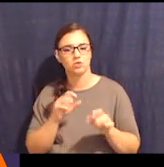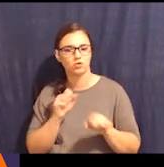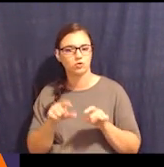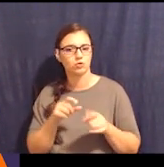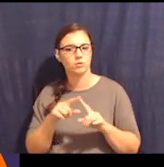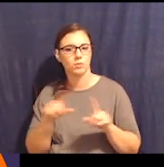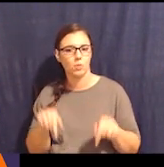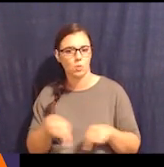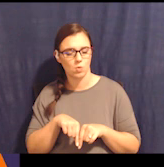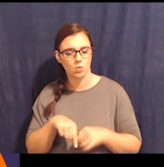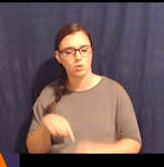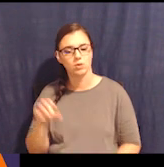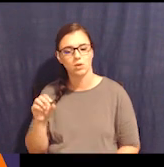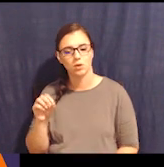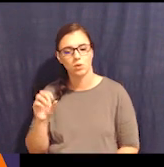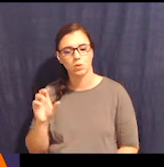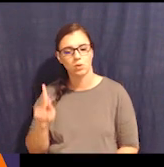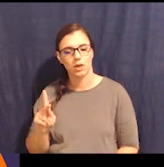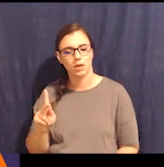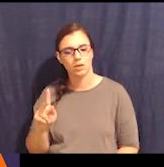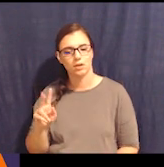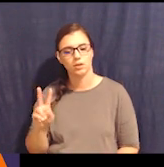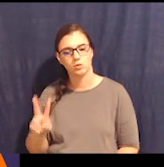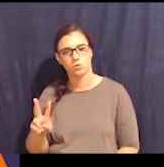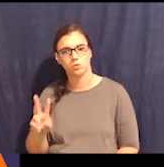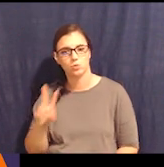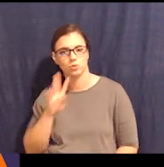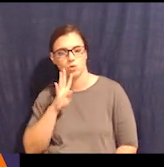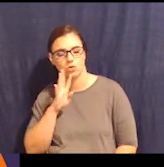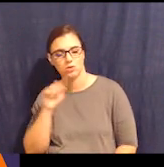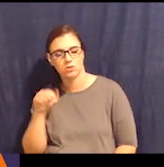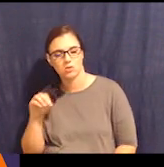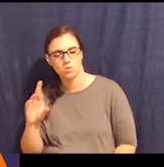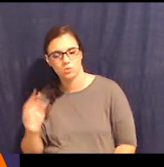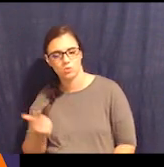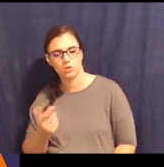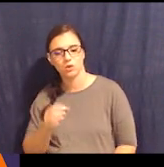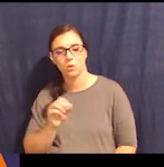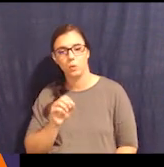ok2talk.org. That's OK, the number 2,